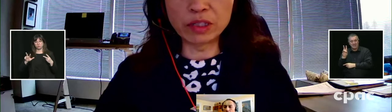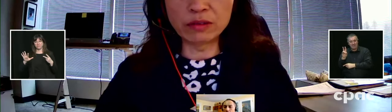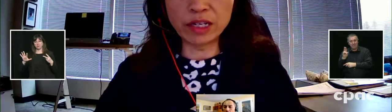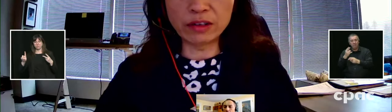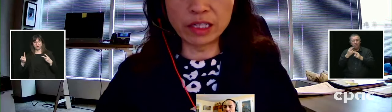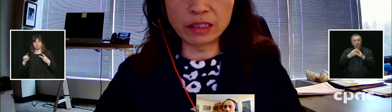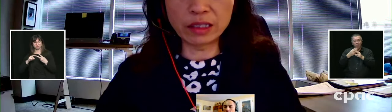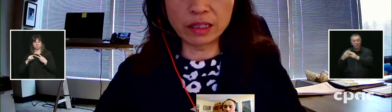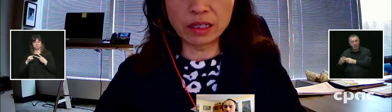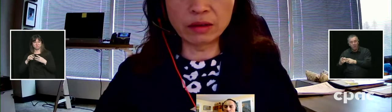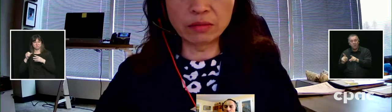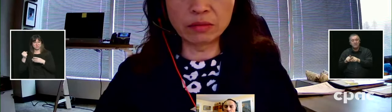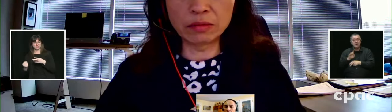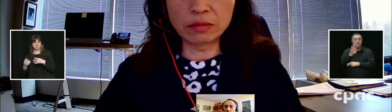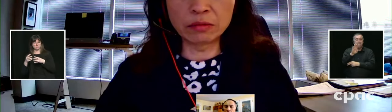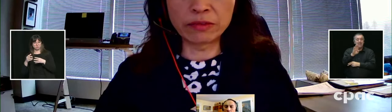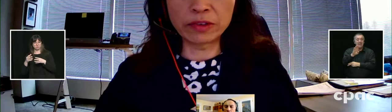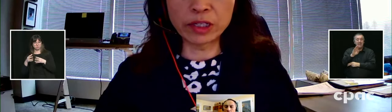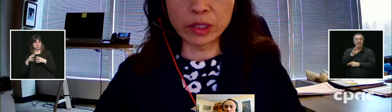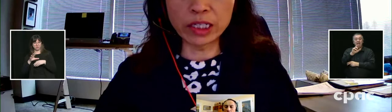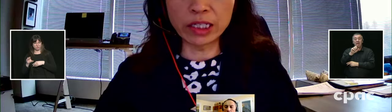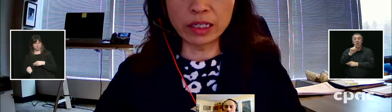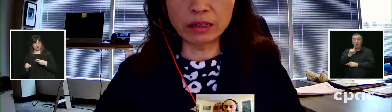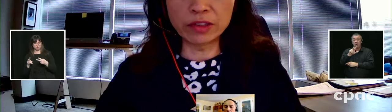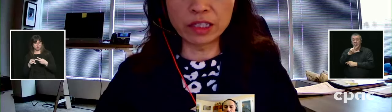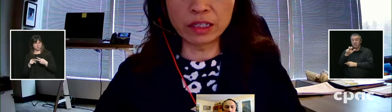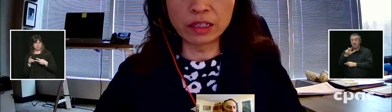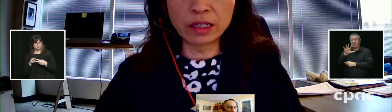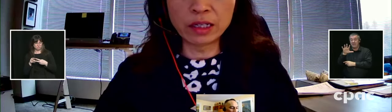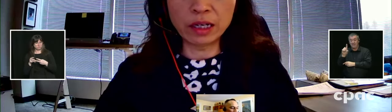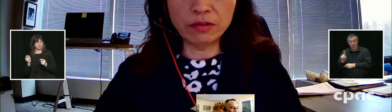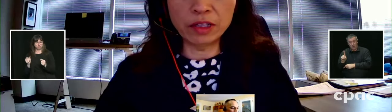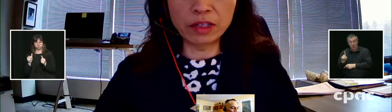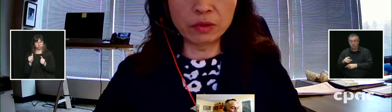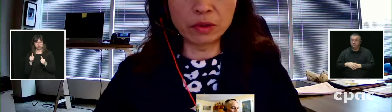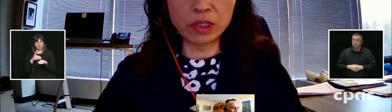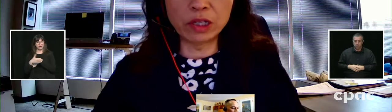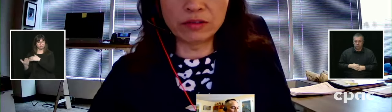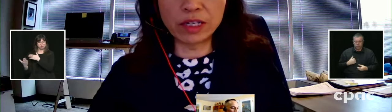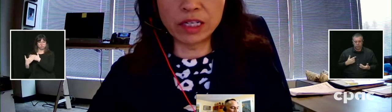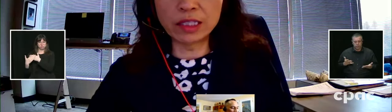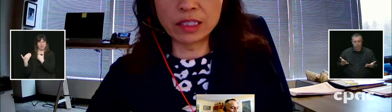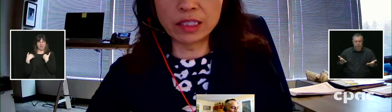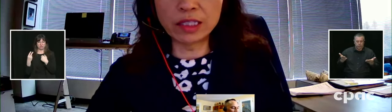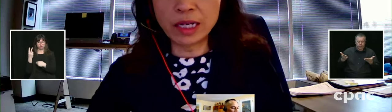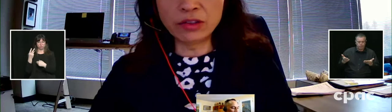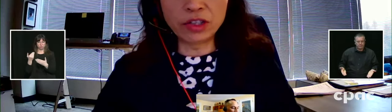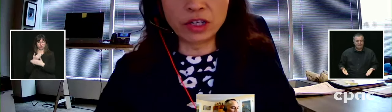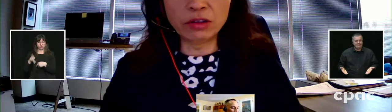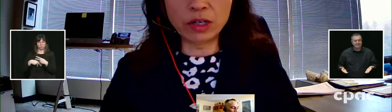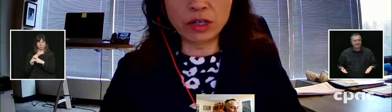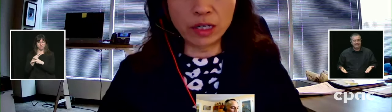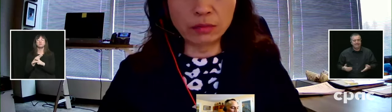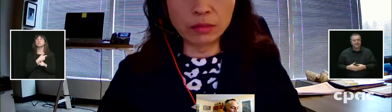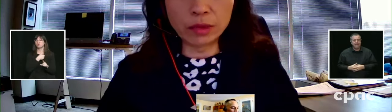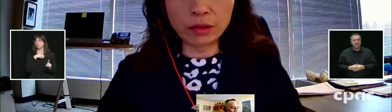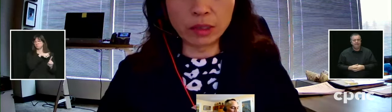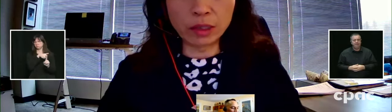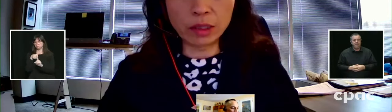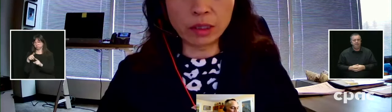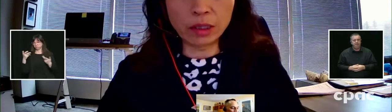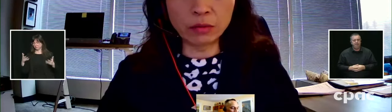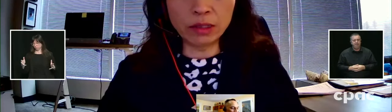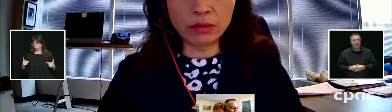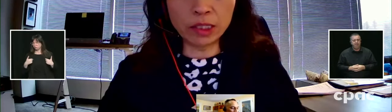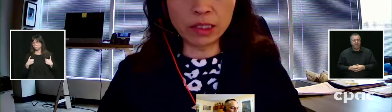B.1.351 variant very quickly after we were notified. And so,